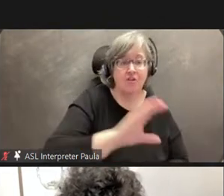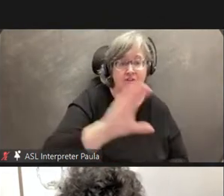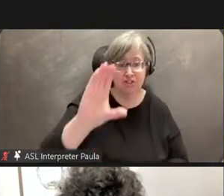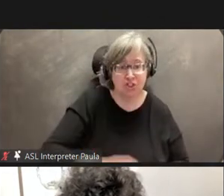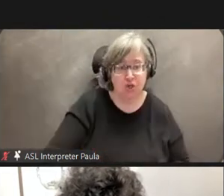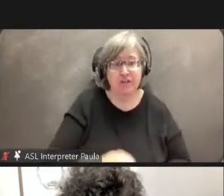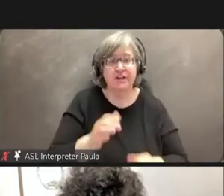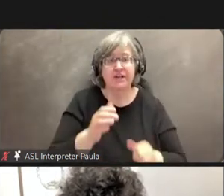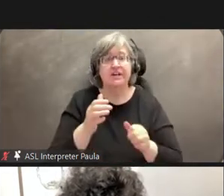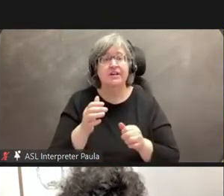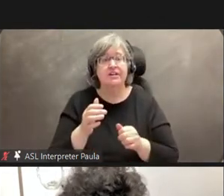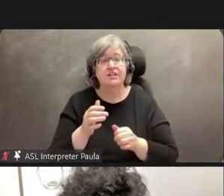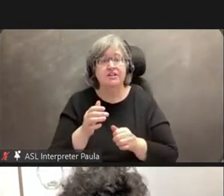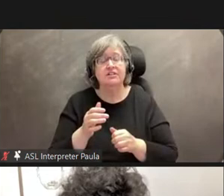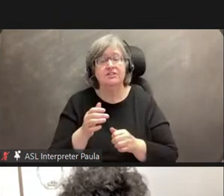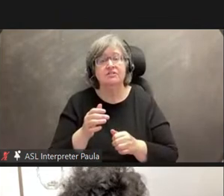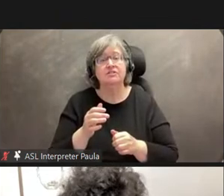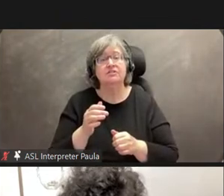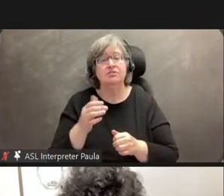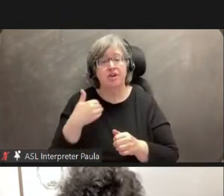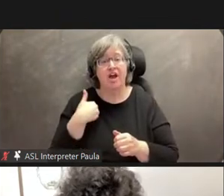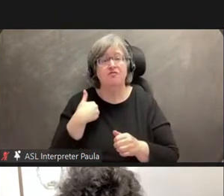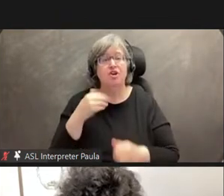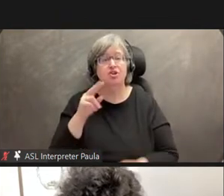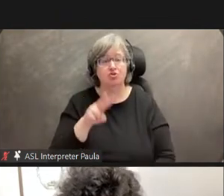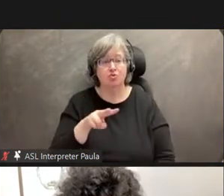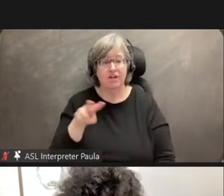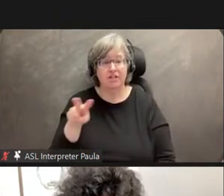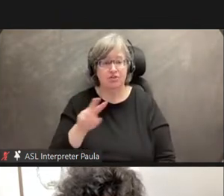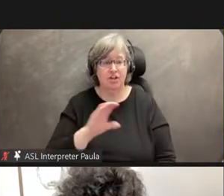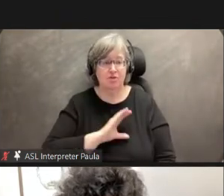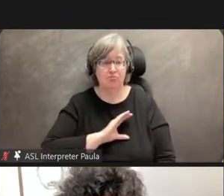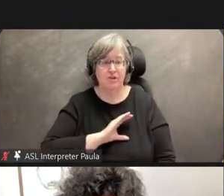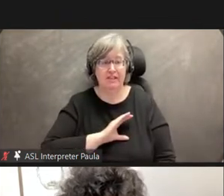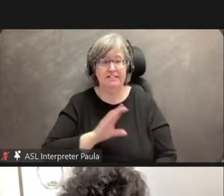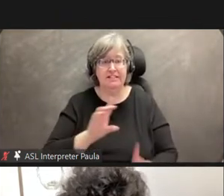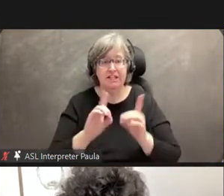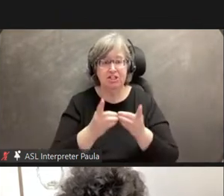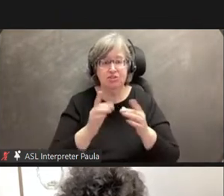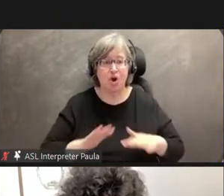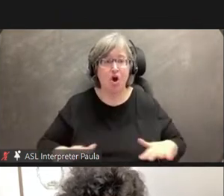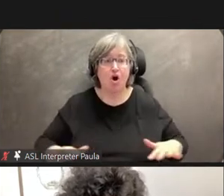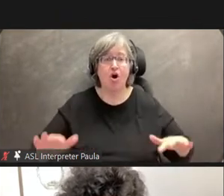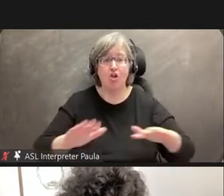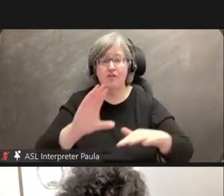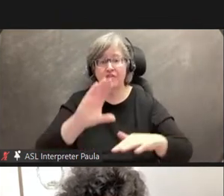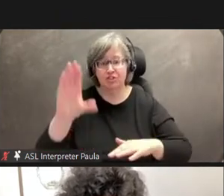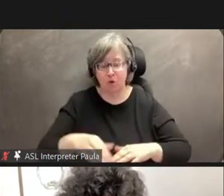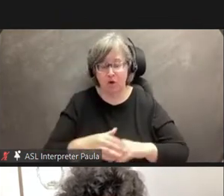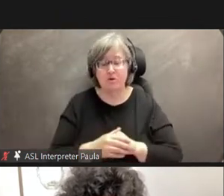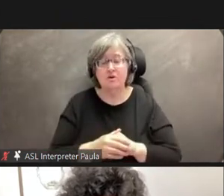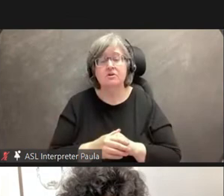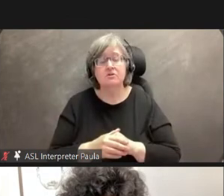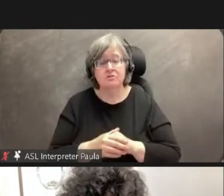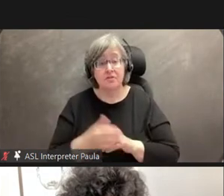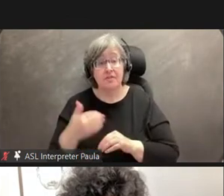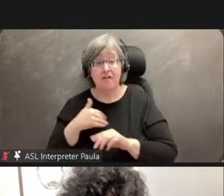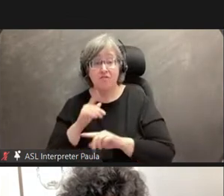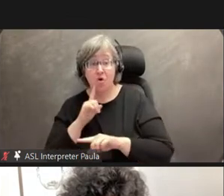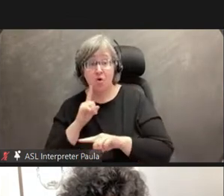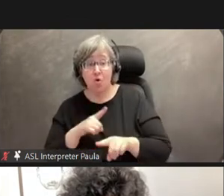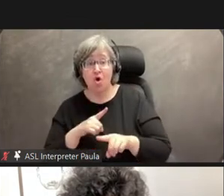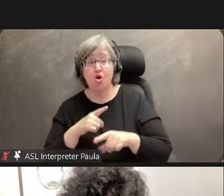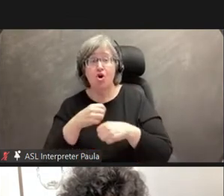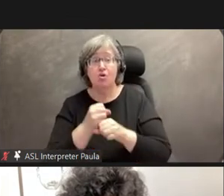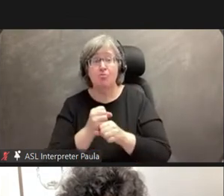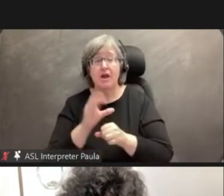each of the 22 police districts in the city have been instructed to make